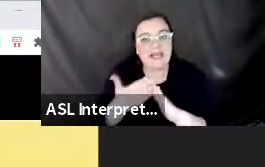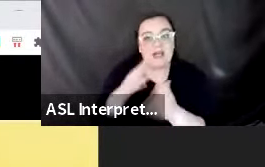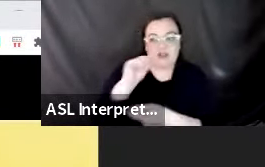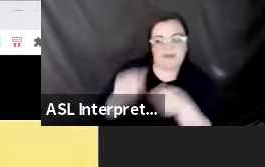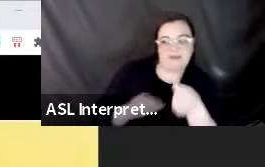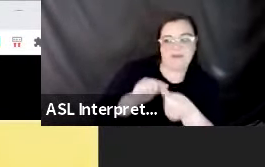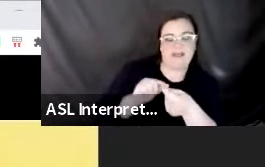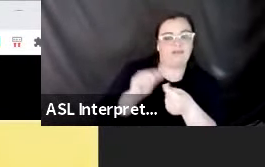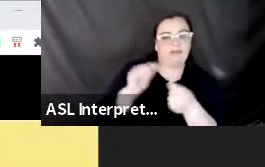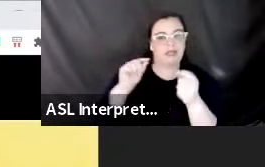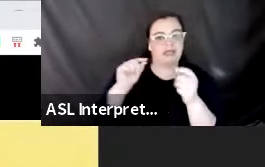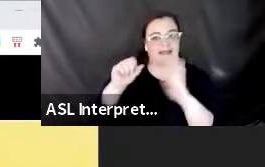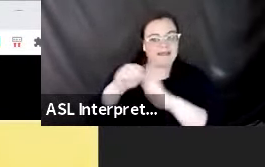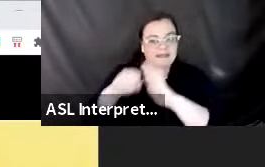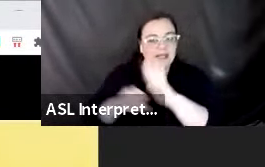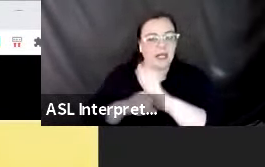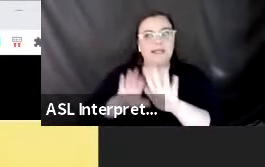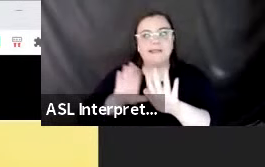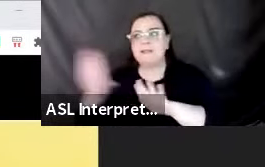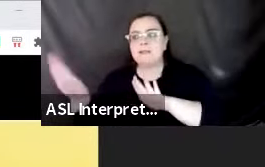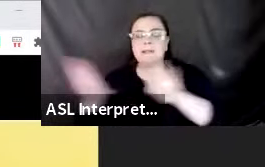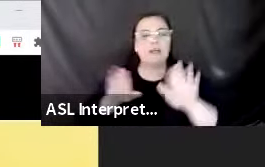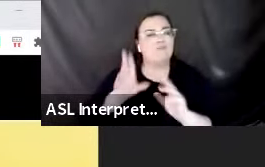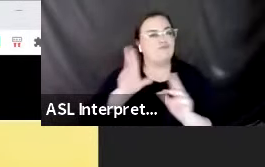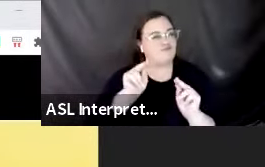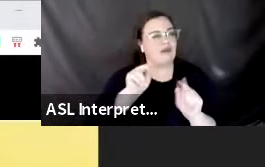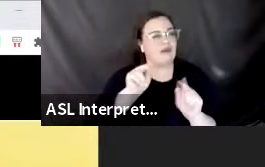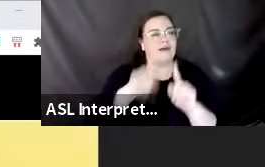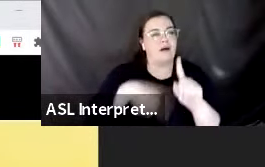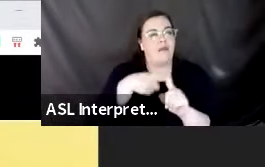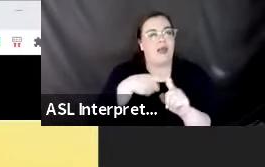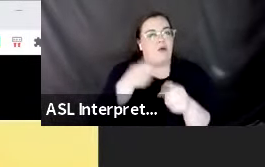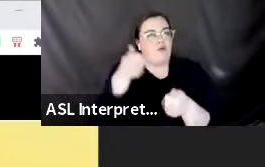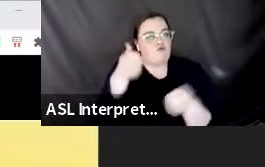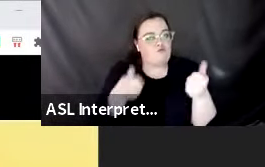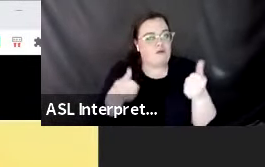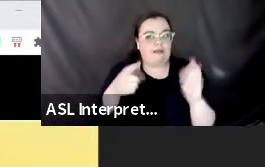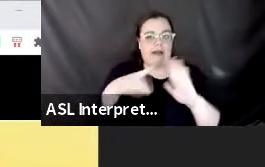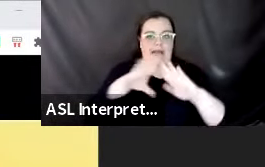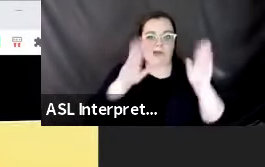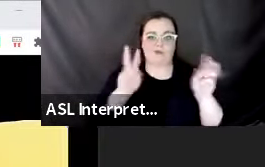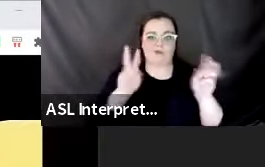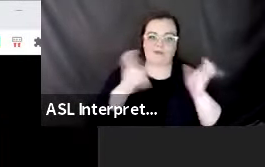that's collected, and that's what alters what is being sent out.